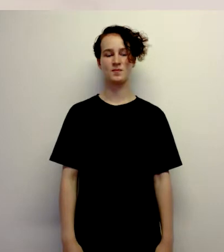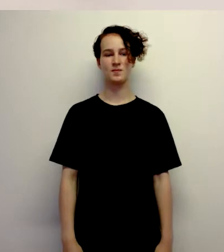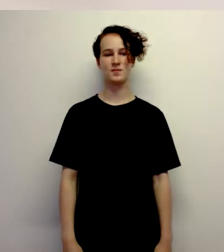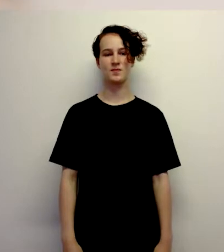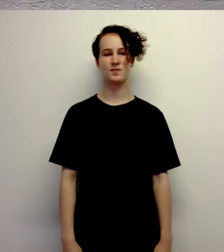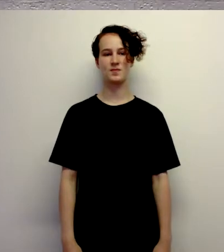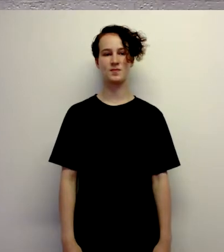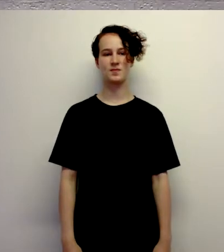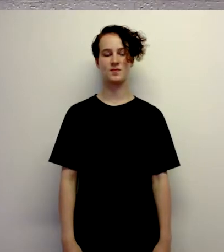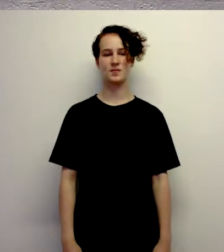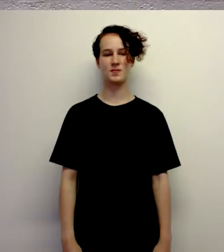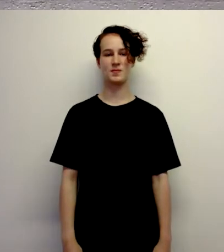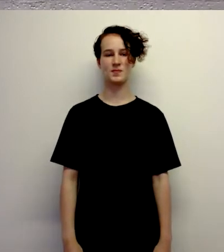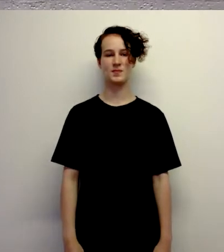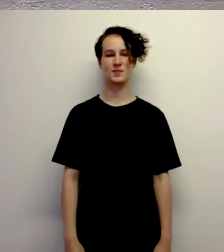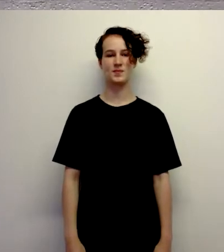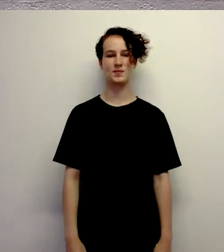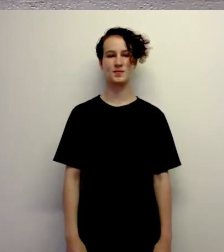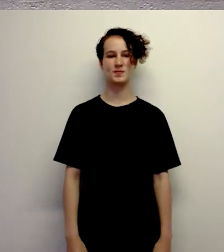like that.